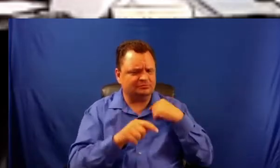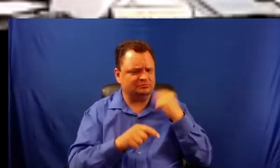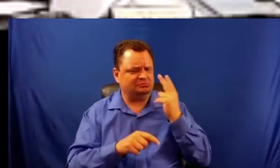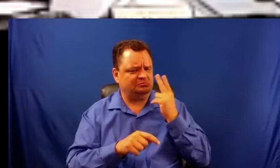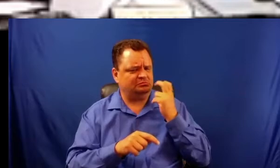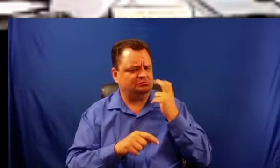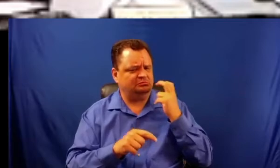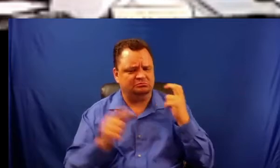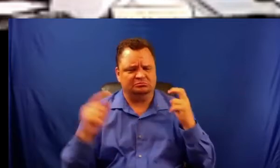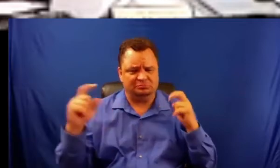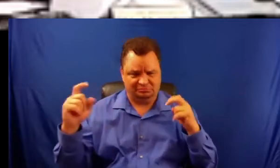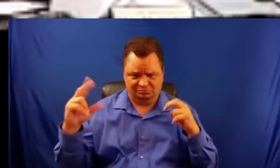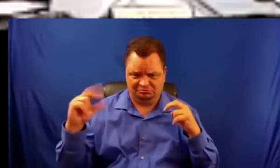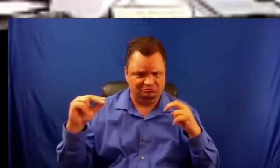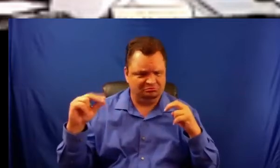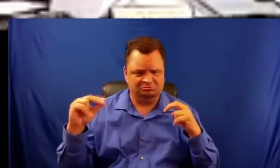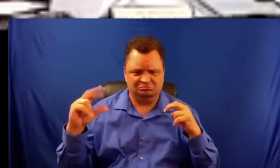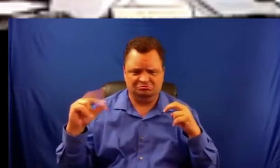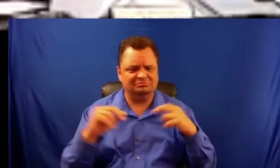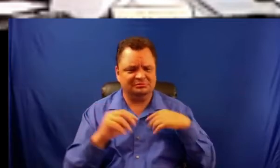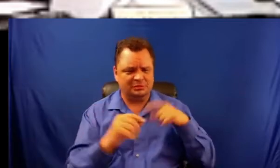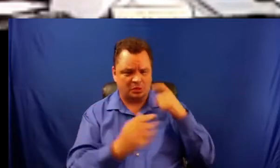consistent. Yeah.